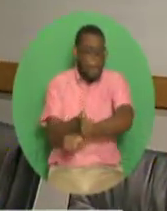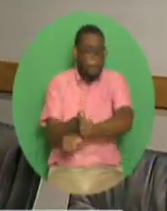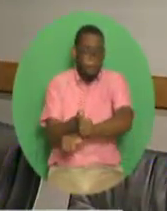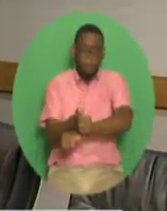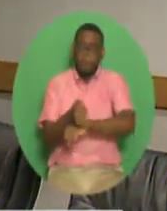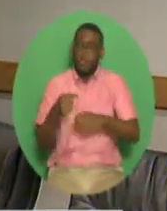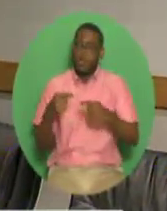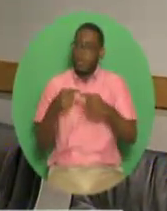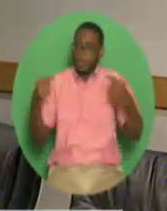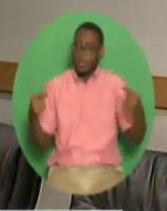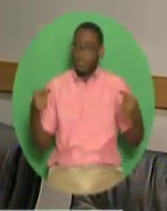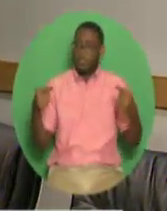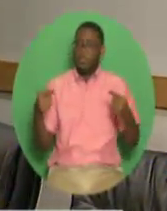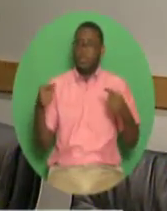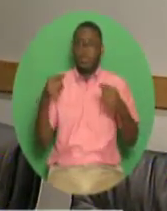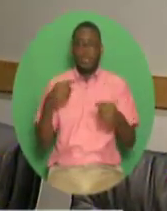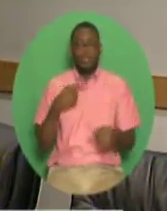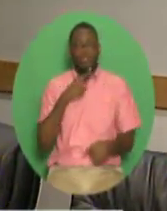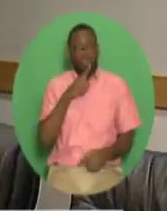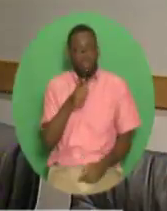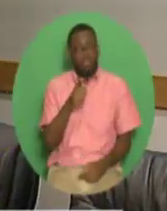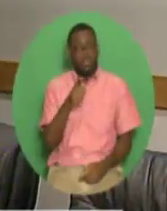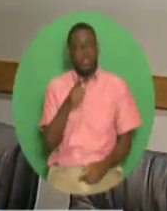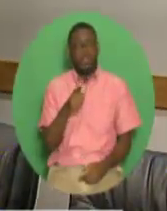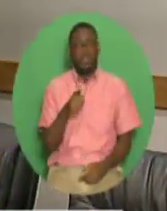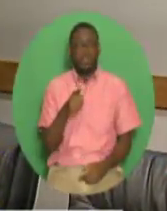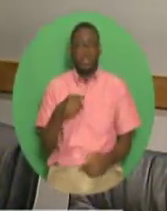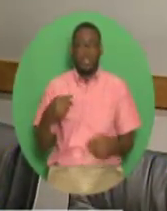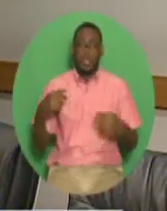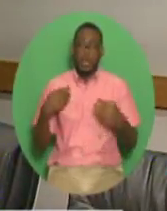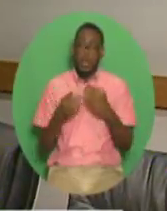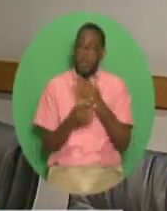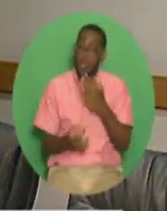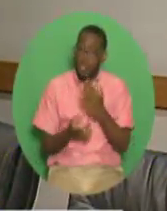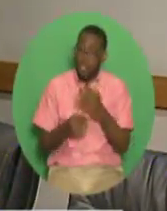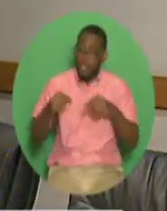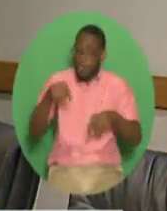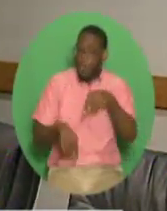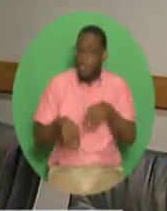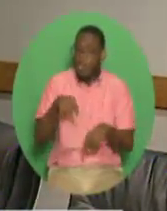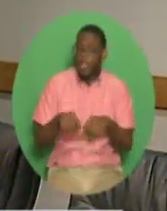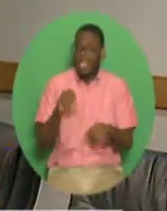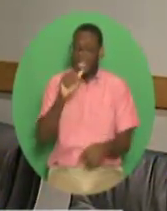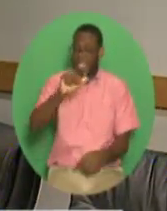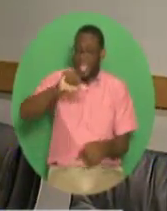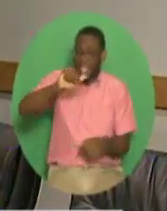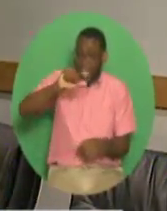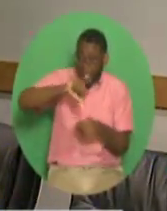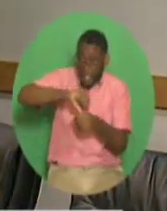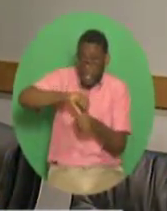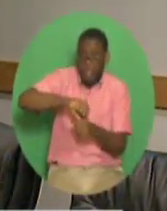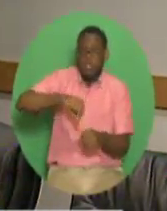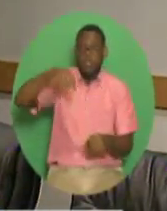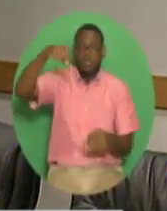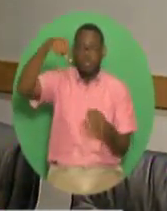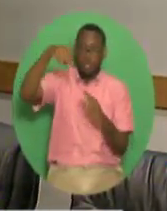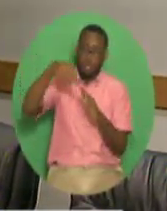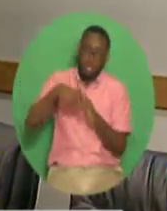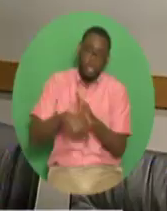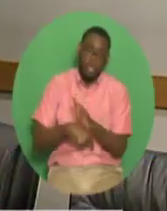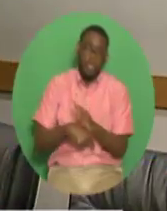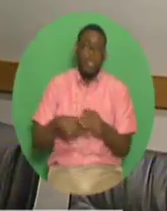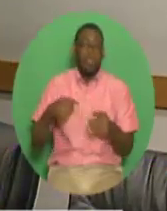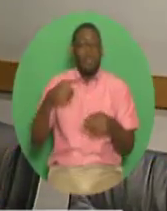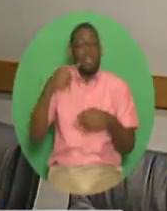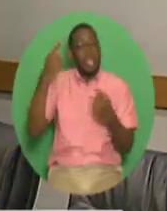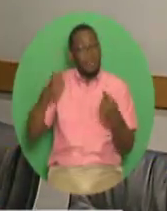price, and we've been dependent of oil and gas for so long. You would have heard other speakers speak of that, and we intend for the next 3 or 4 days here the same discussion with